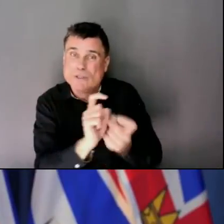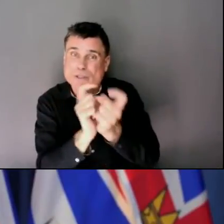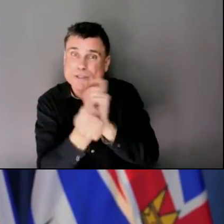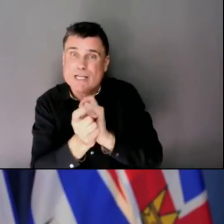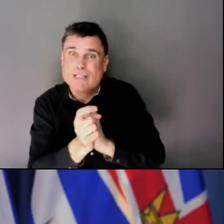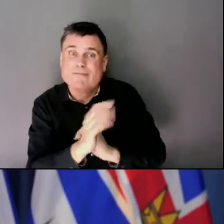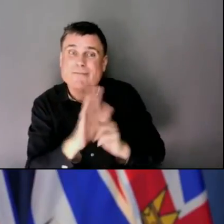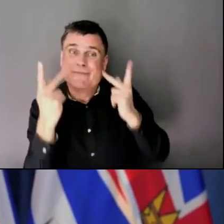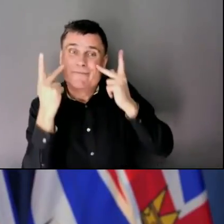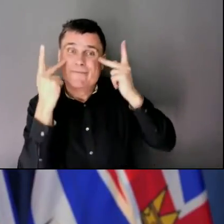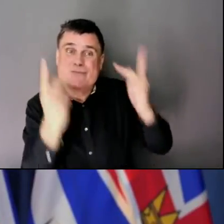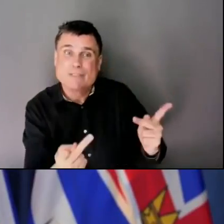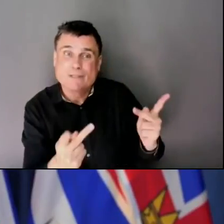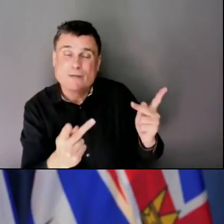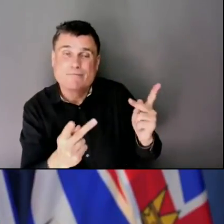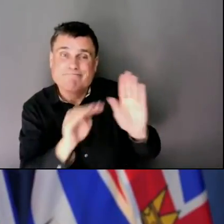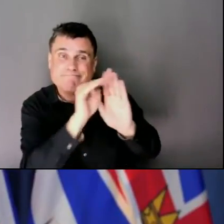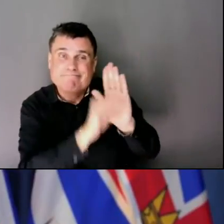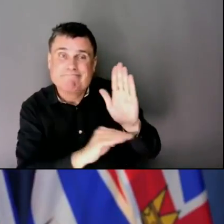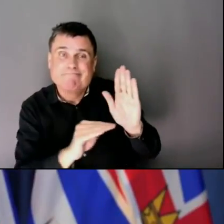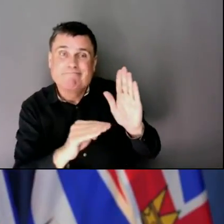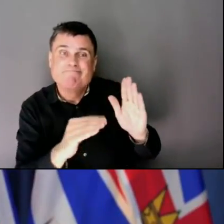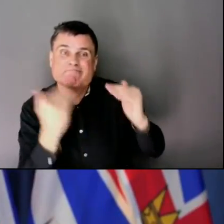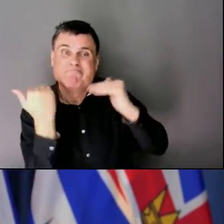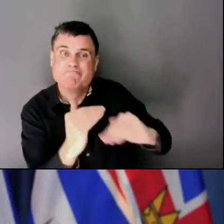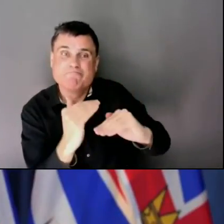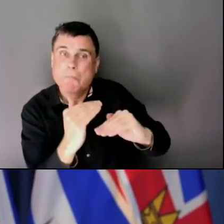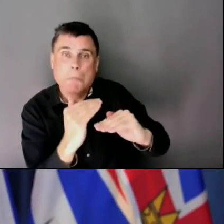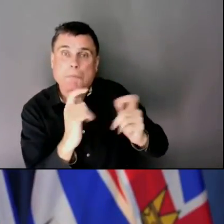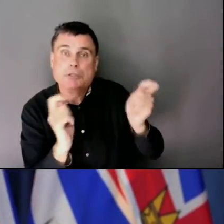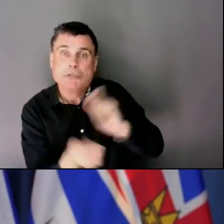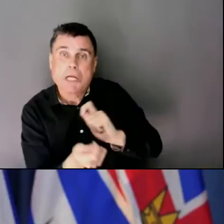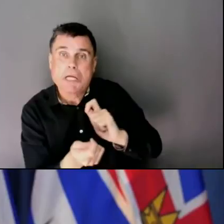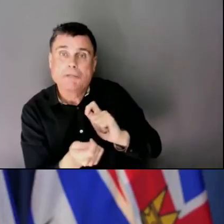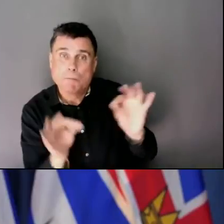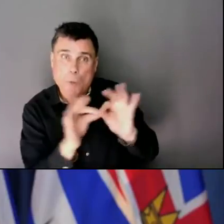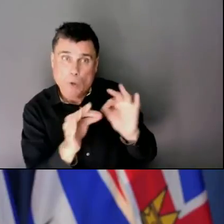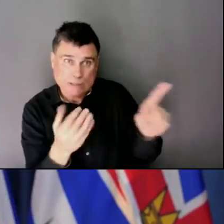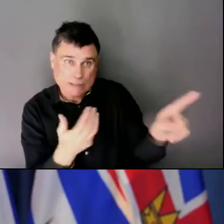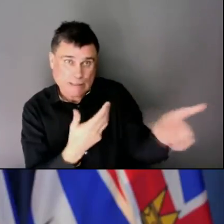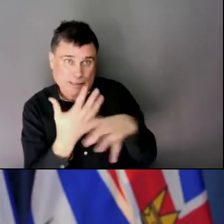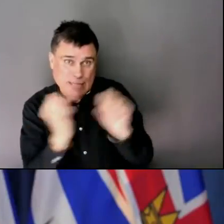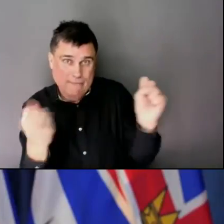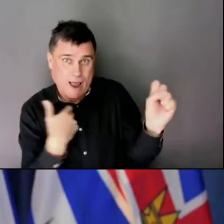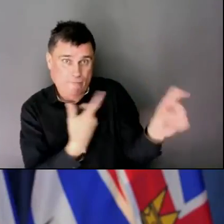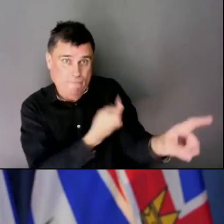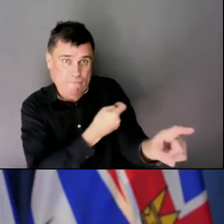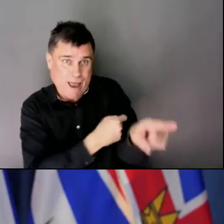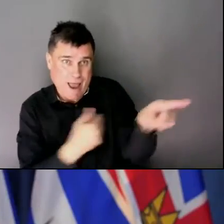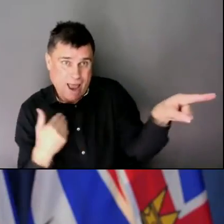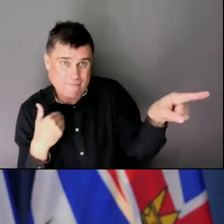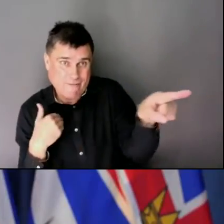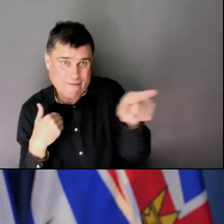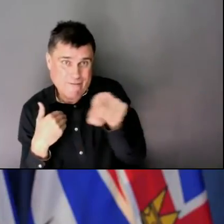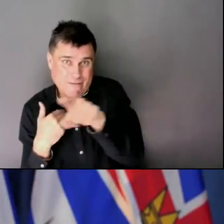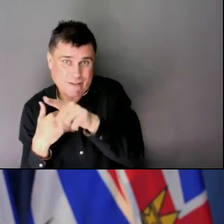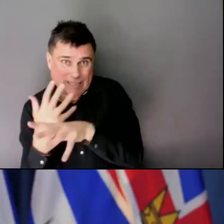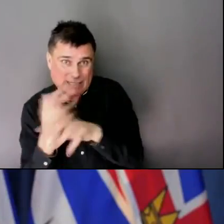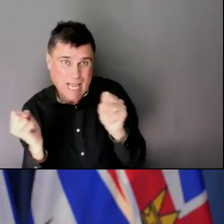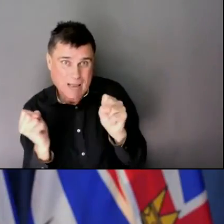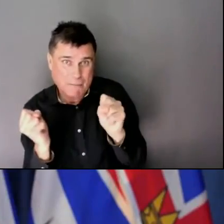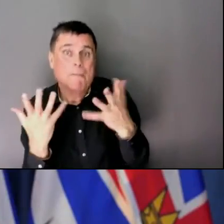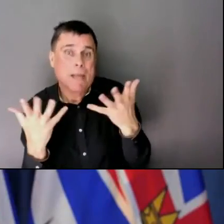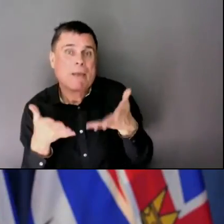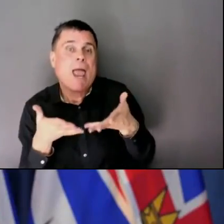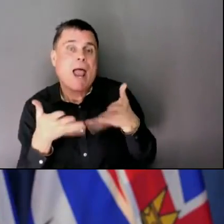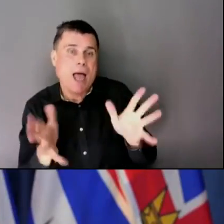because once people are made and residents are made safe in the immunization process, it's going to allow a lot of things to happen, including